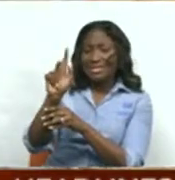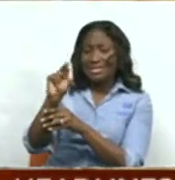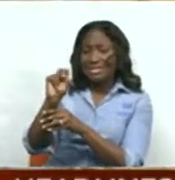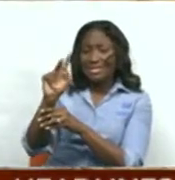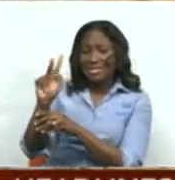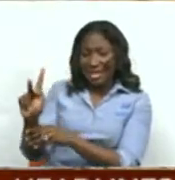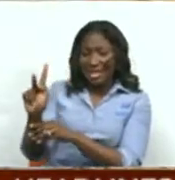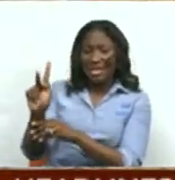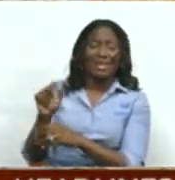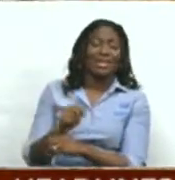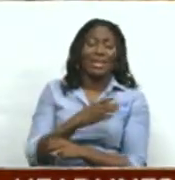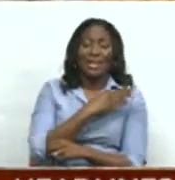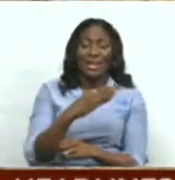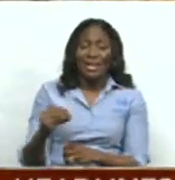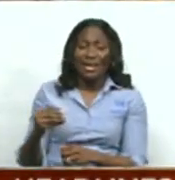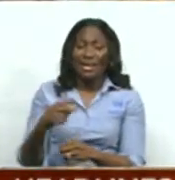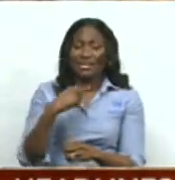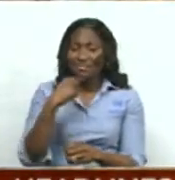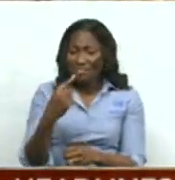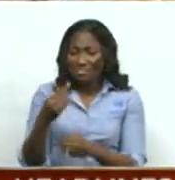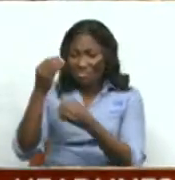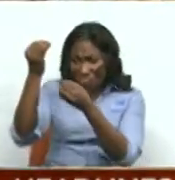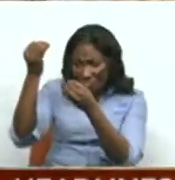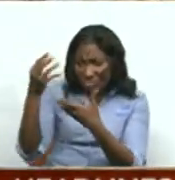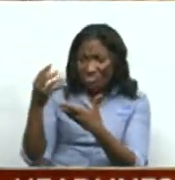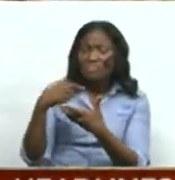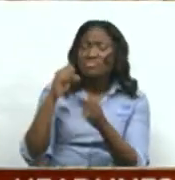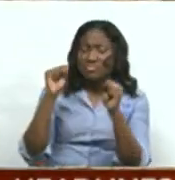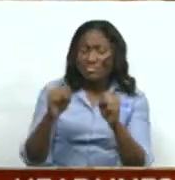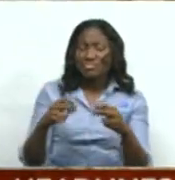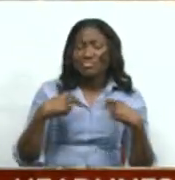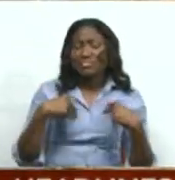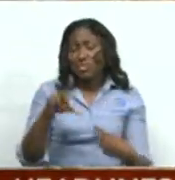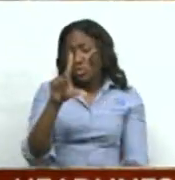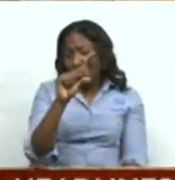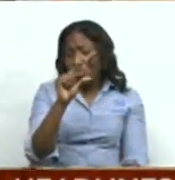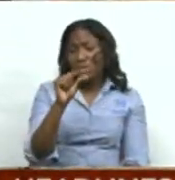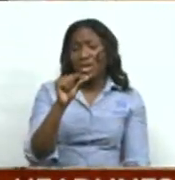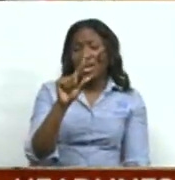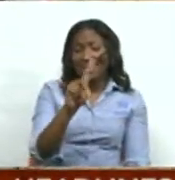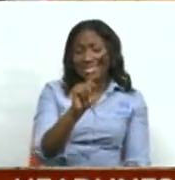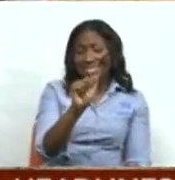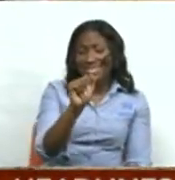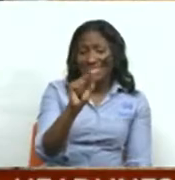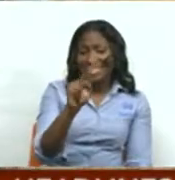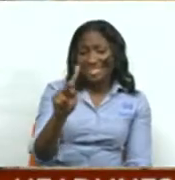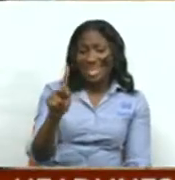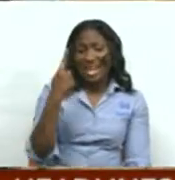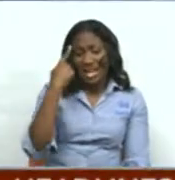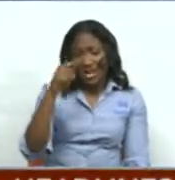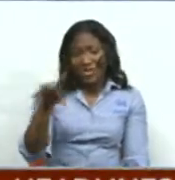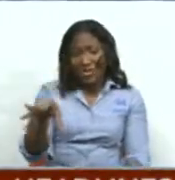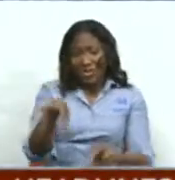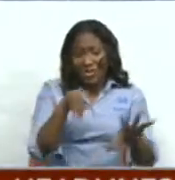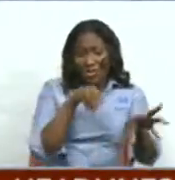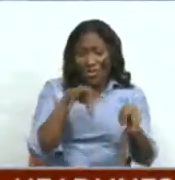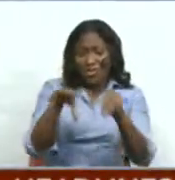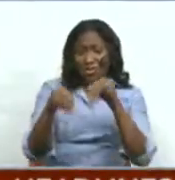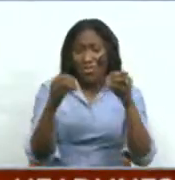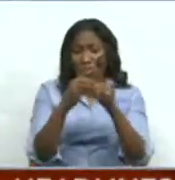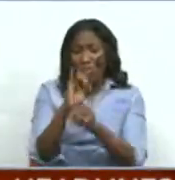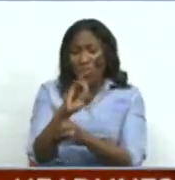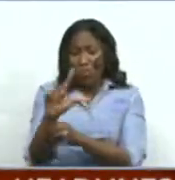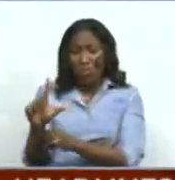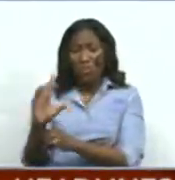petroleum products. CNC3 News has confirmed that there are 20 of the tanks on the island, with several more expected within this